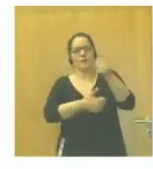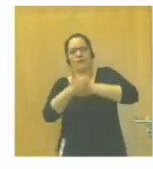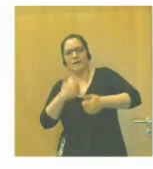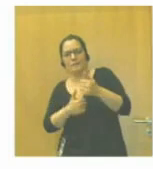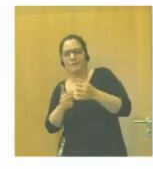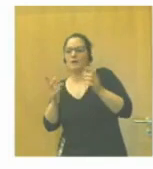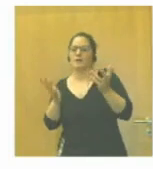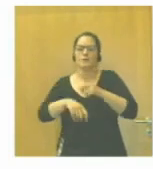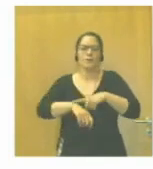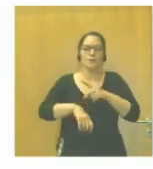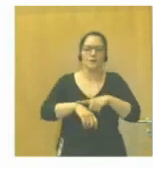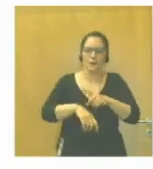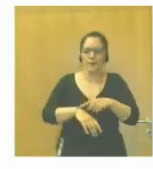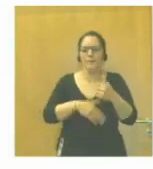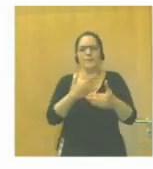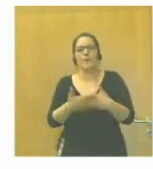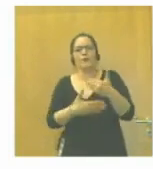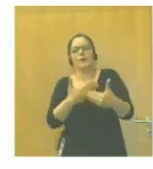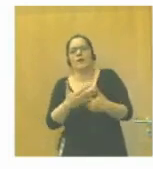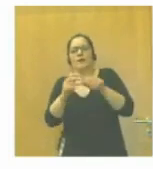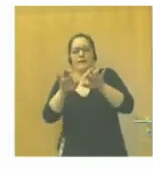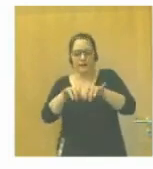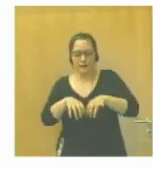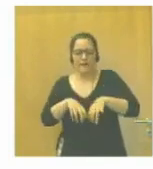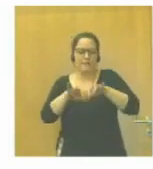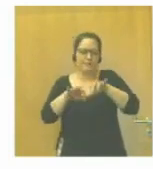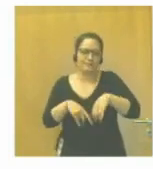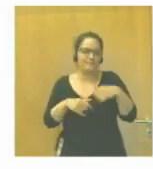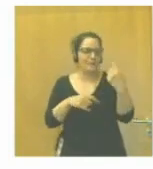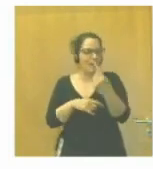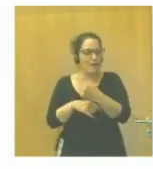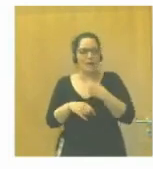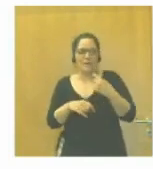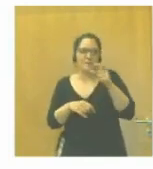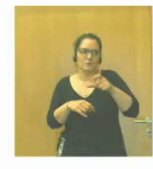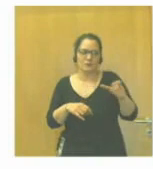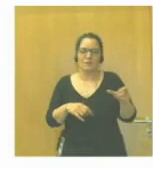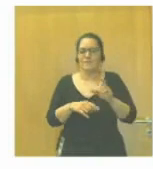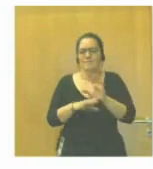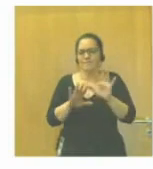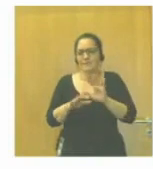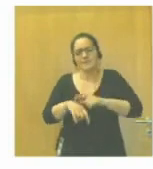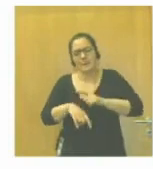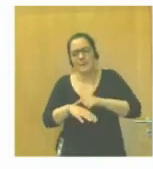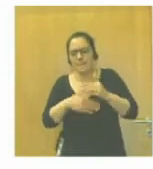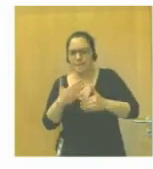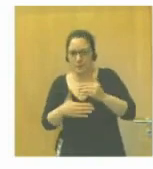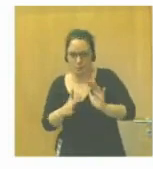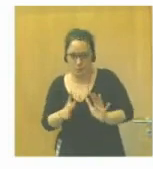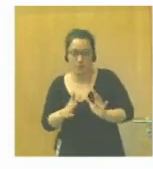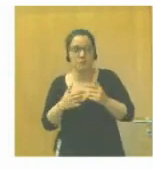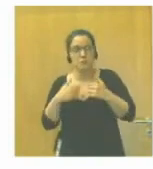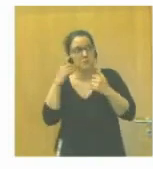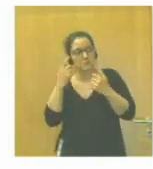able to grab it. And, you know, so it just takes a lot longer. But that's okay. I think beginning to think about what's feasible. So what do you have